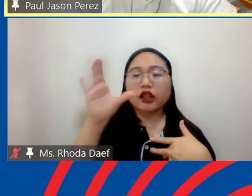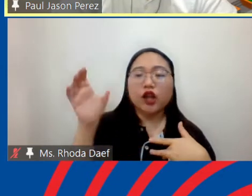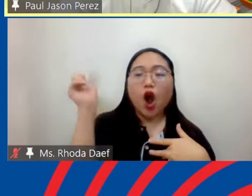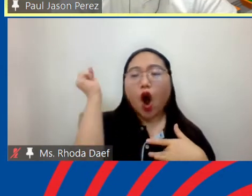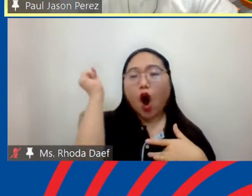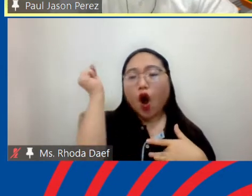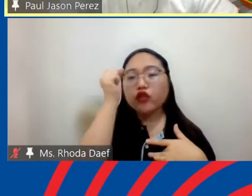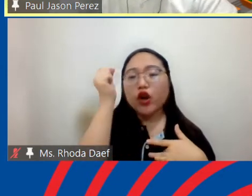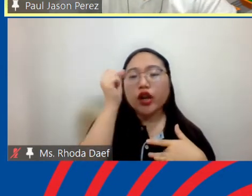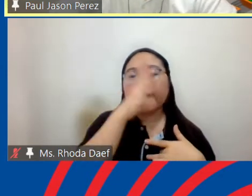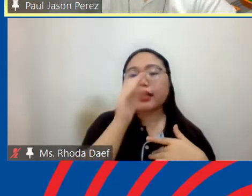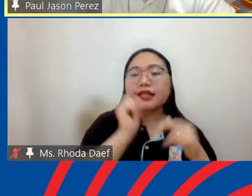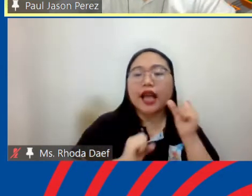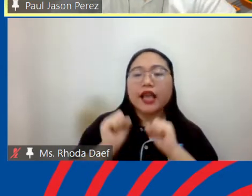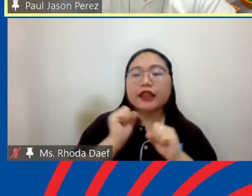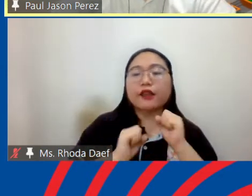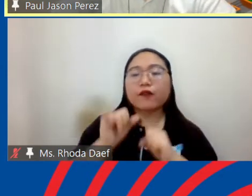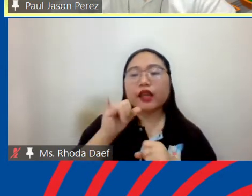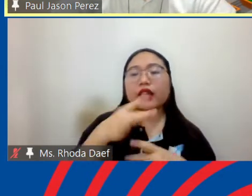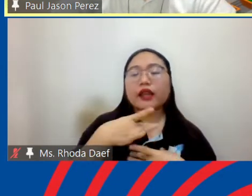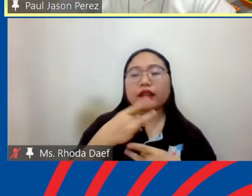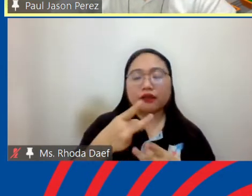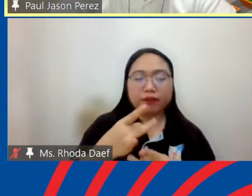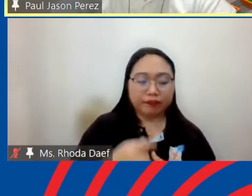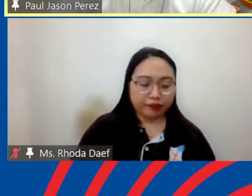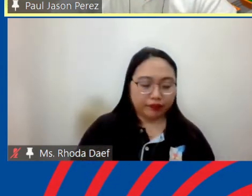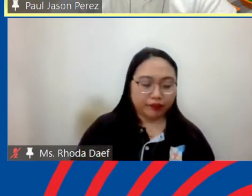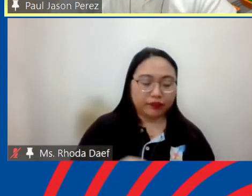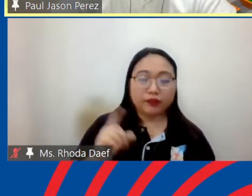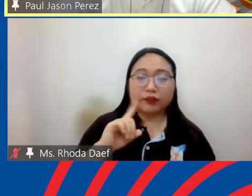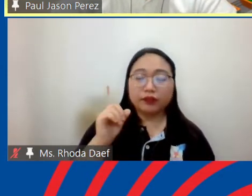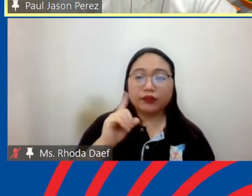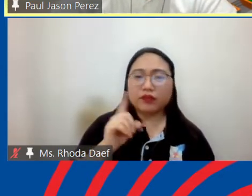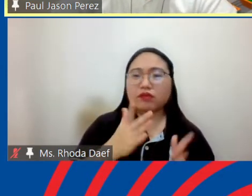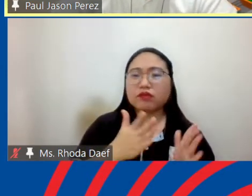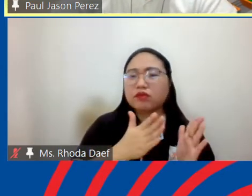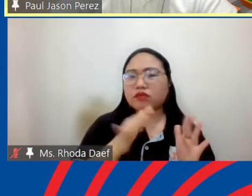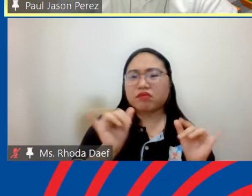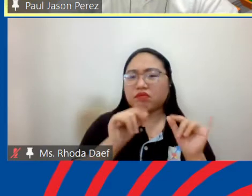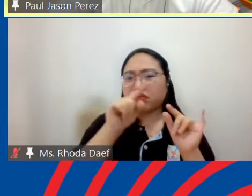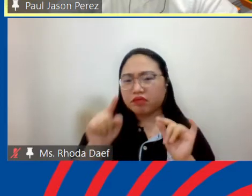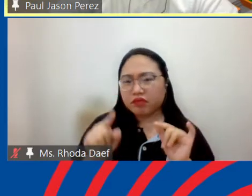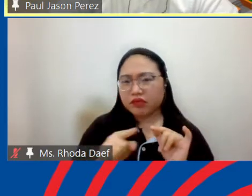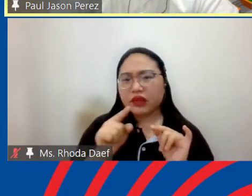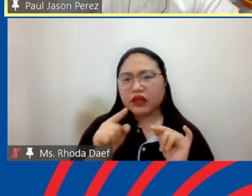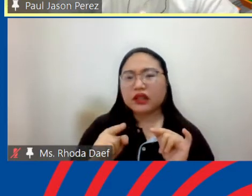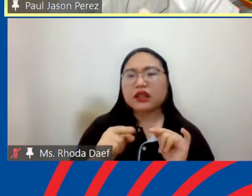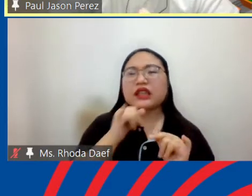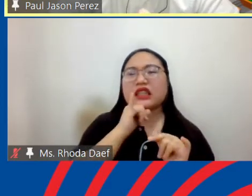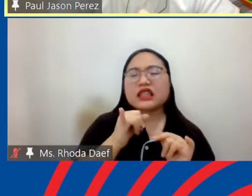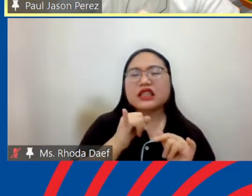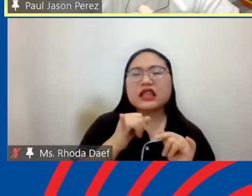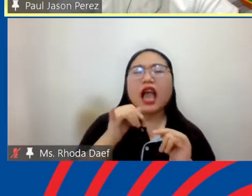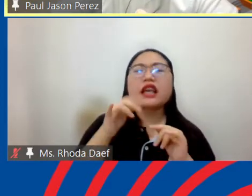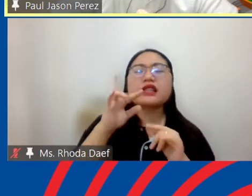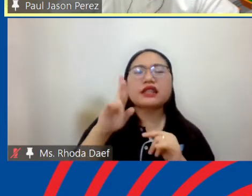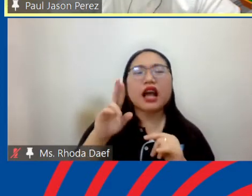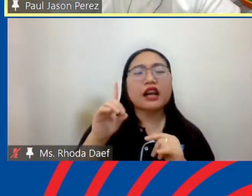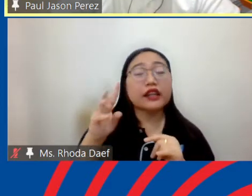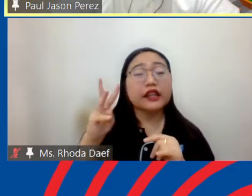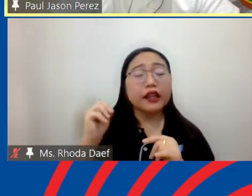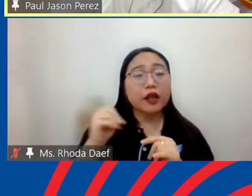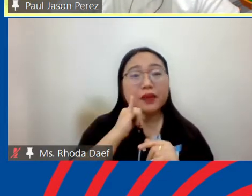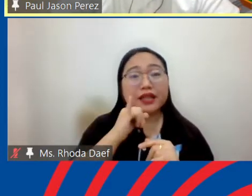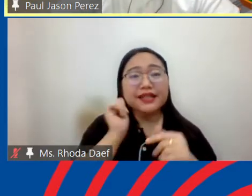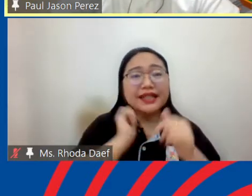and scientific interests. So what's common with these definitions is that research data management is